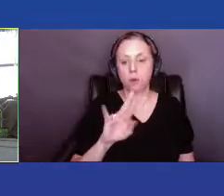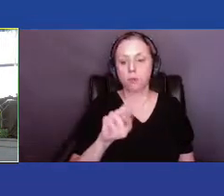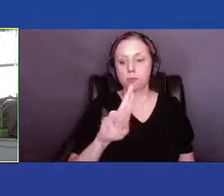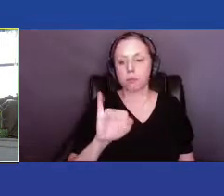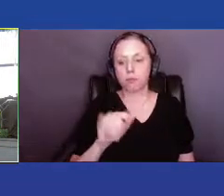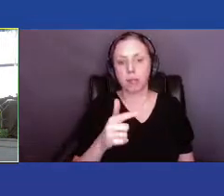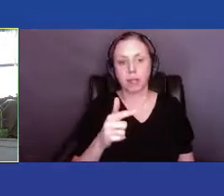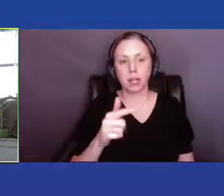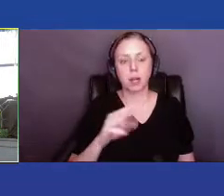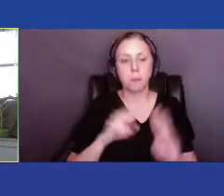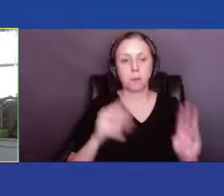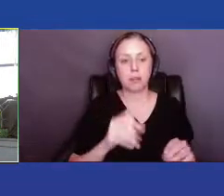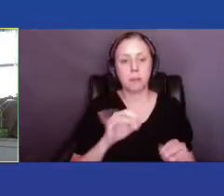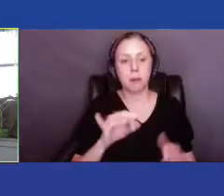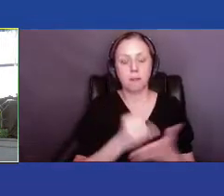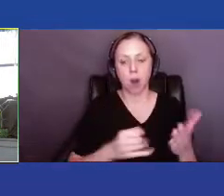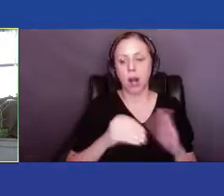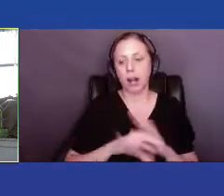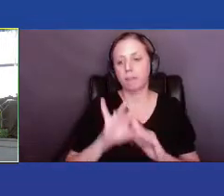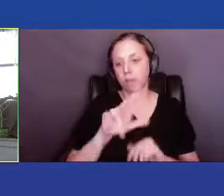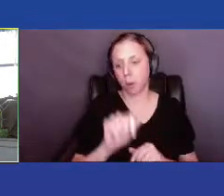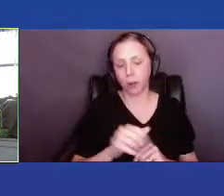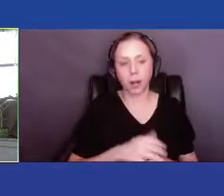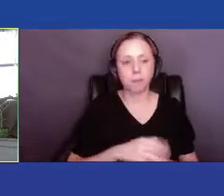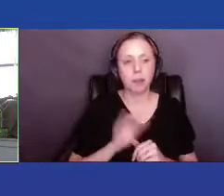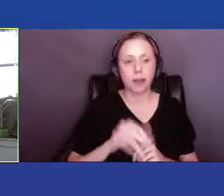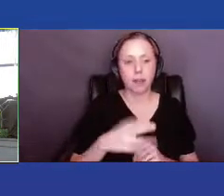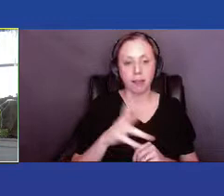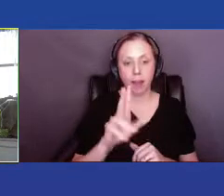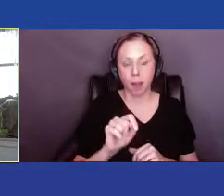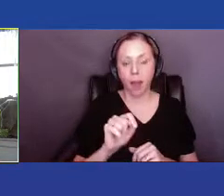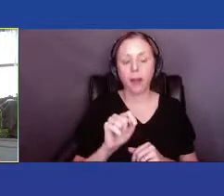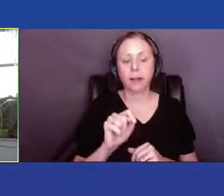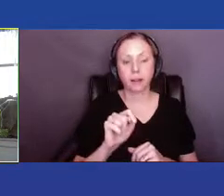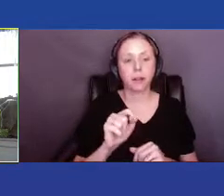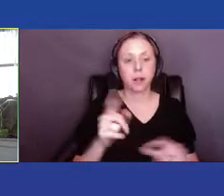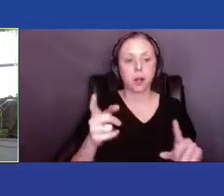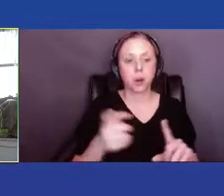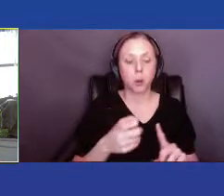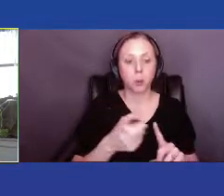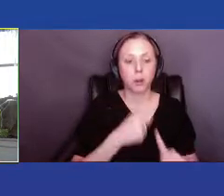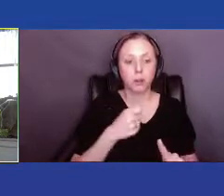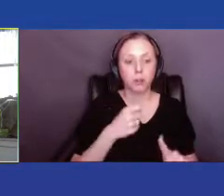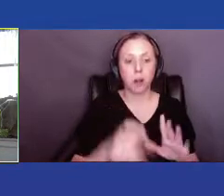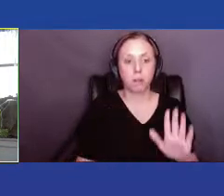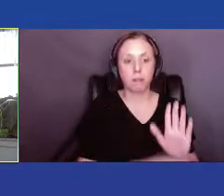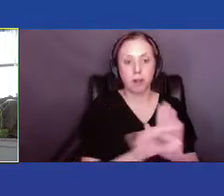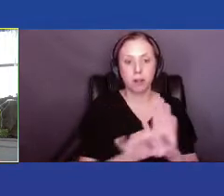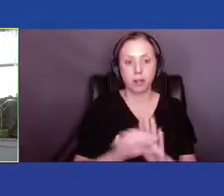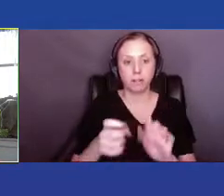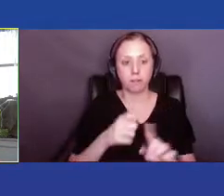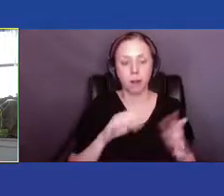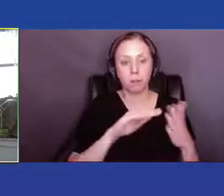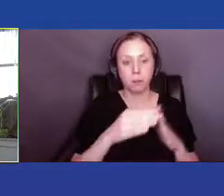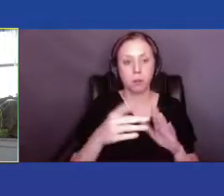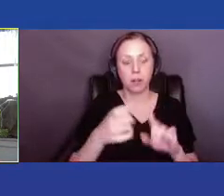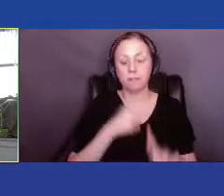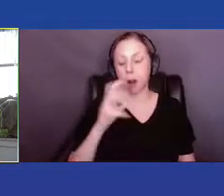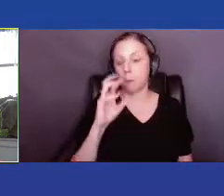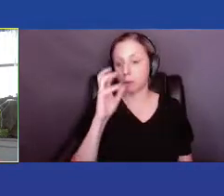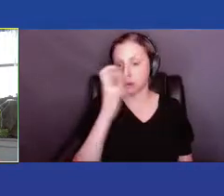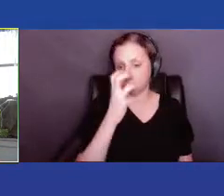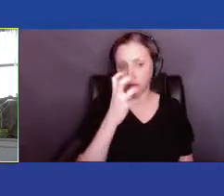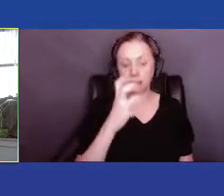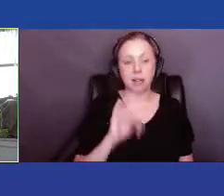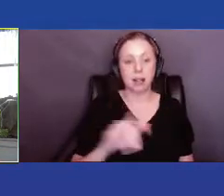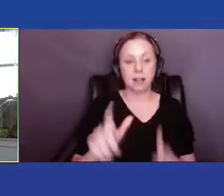Florida. And this hut was built out of detritus from the community, from circus, which is